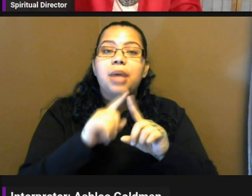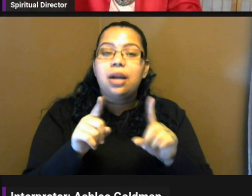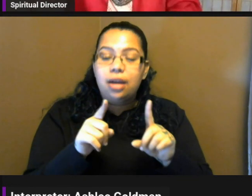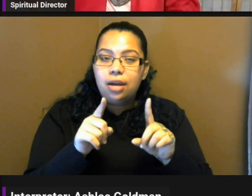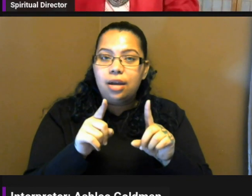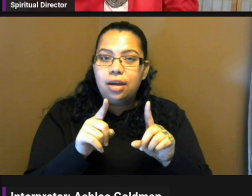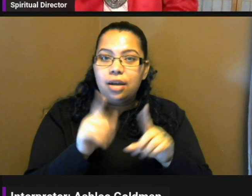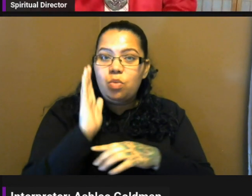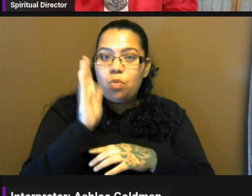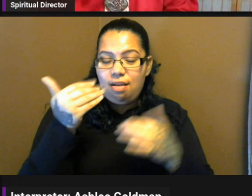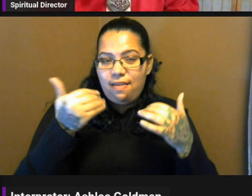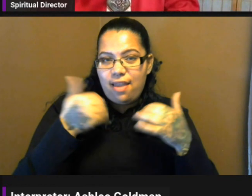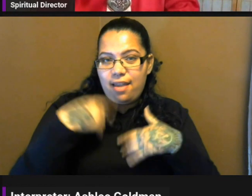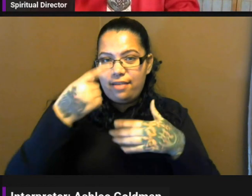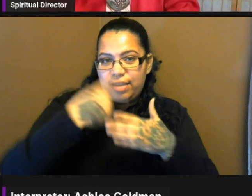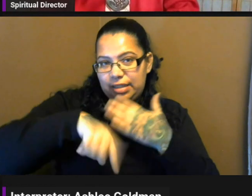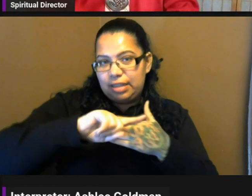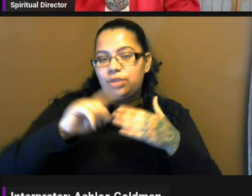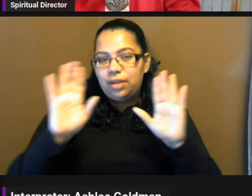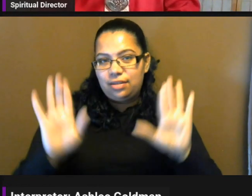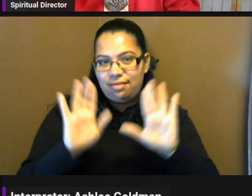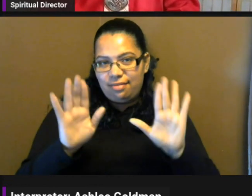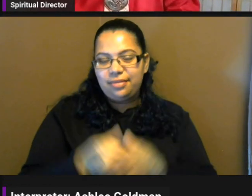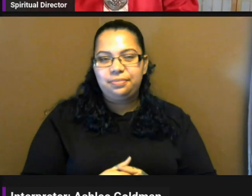but we will return next Sunday.